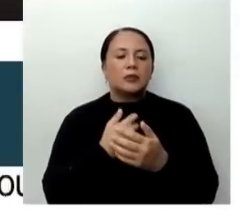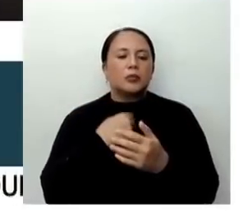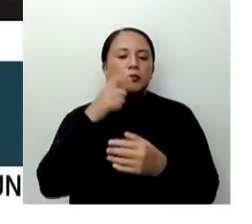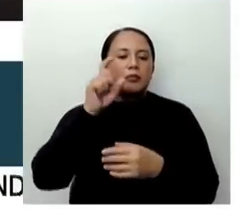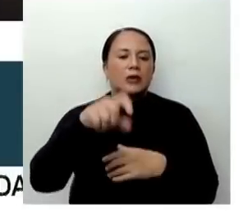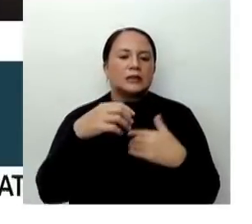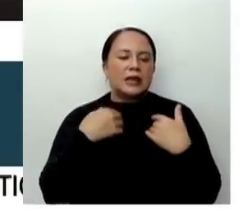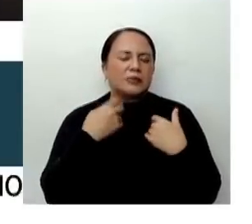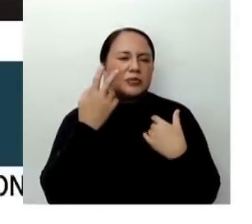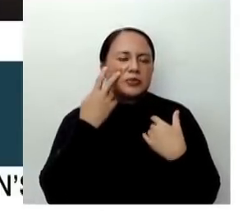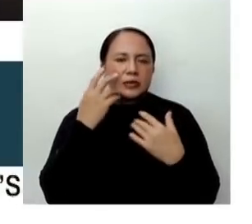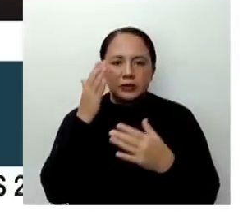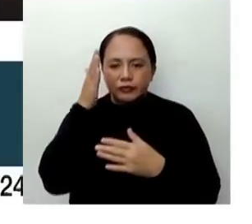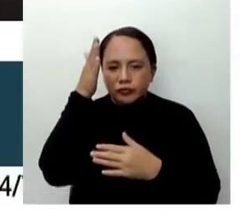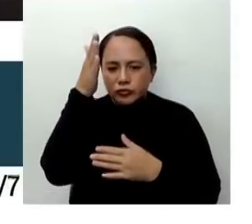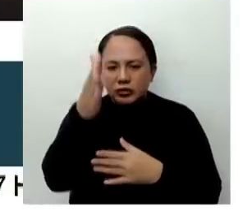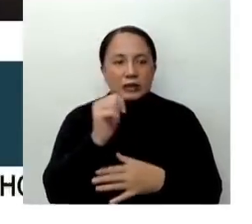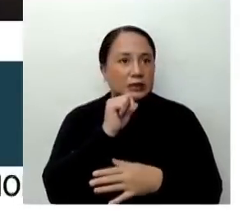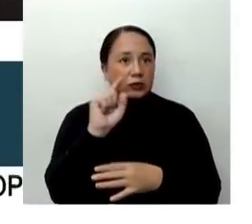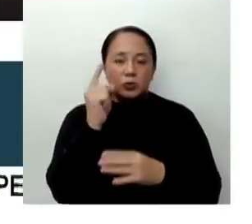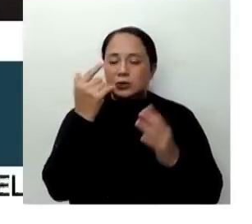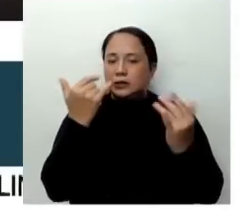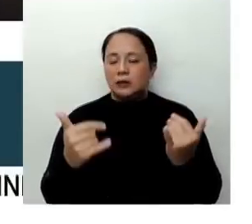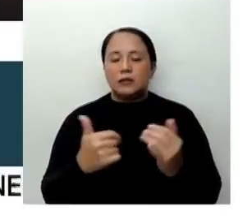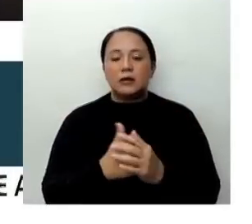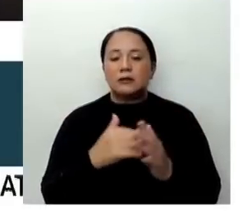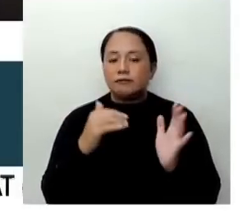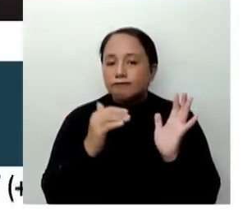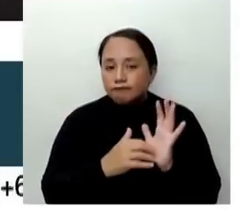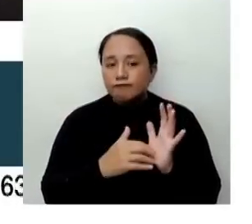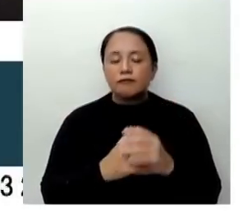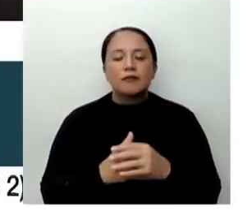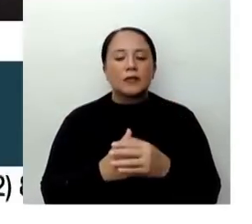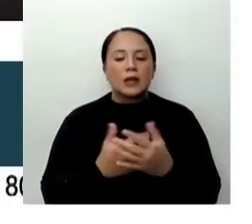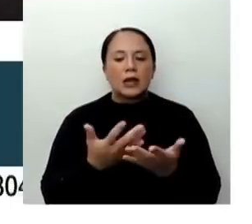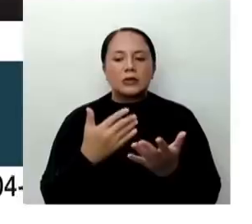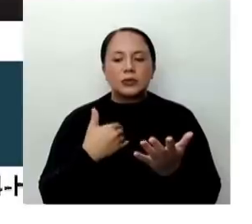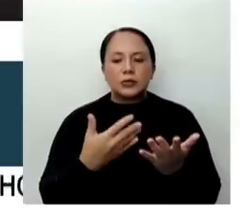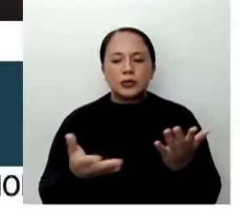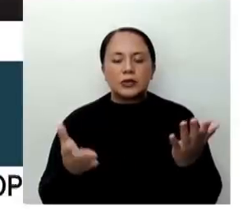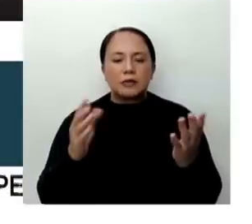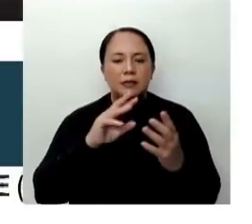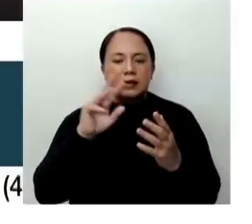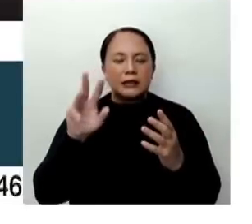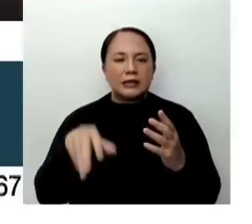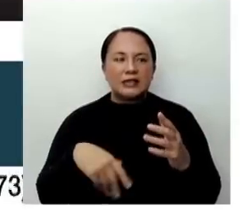at the future and not just now. So again, this is something that the Metro Manila Council